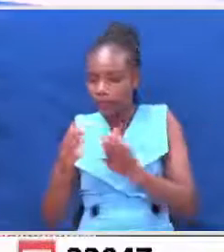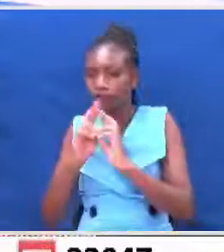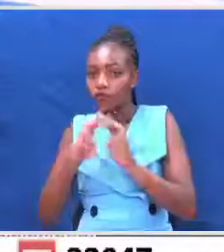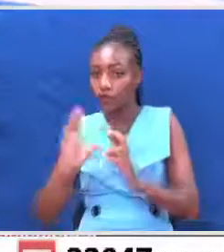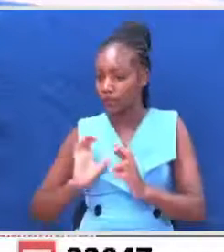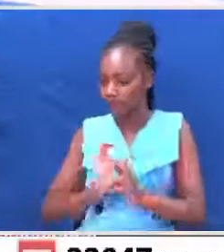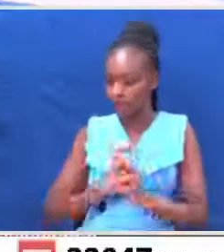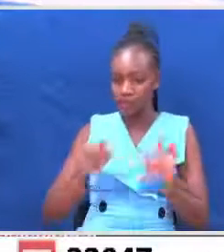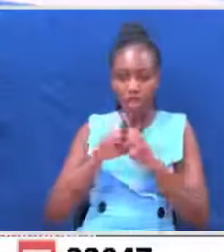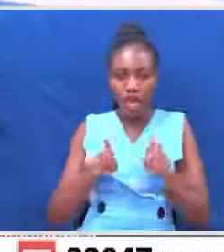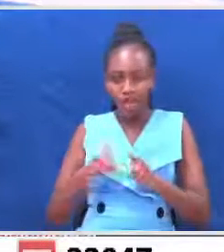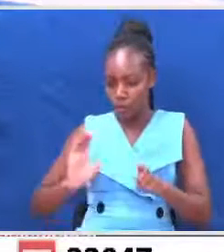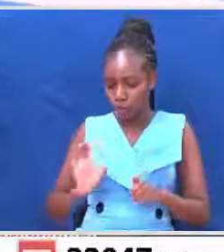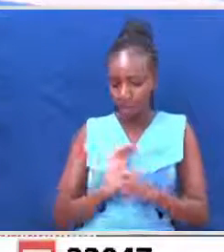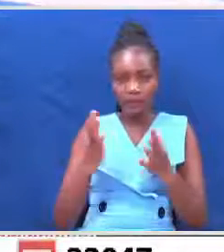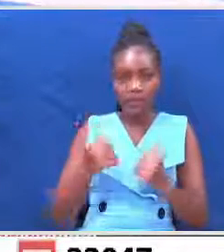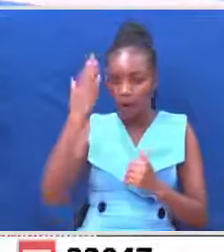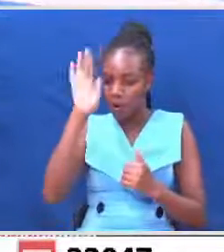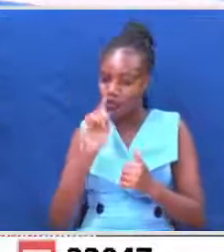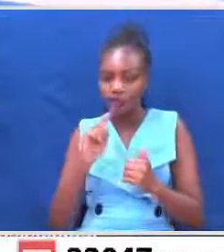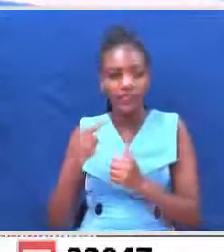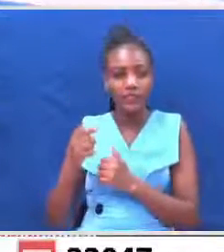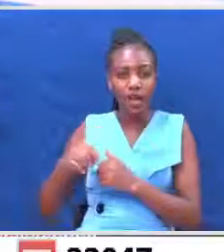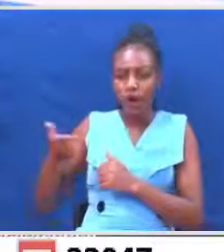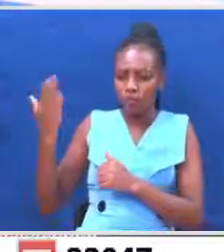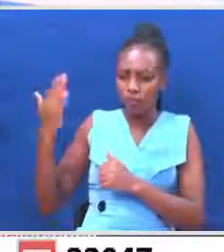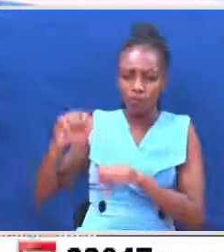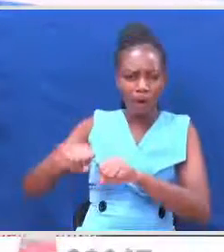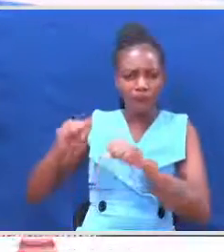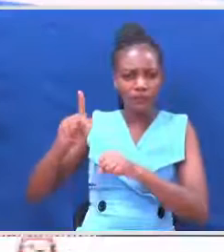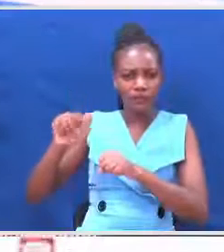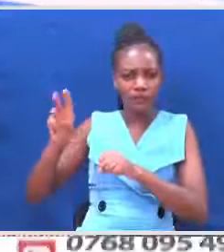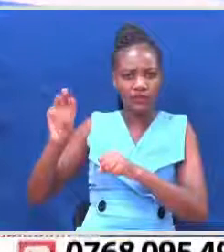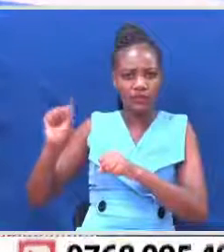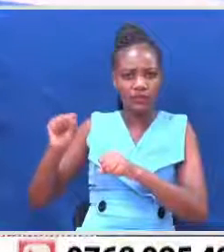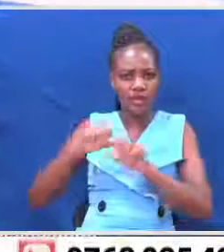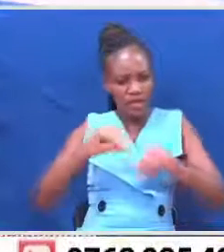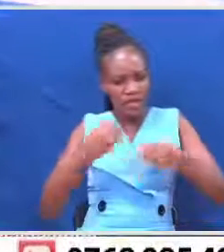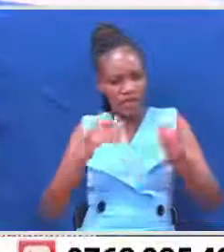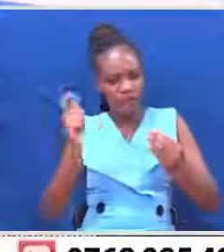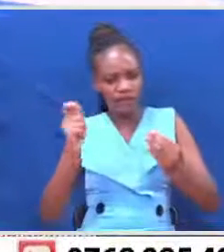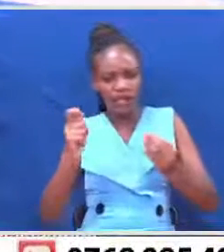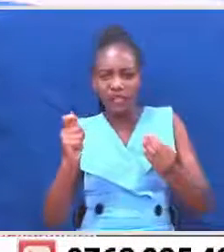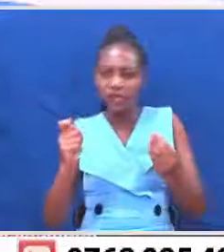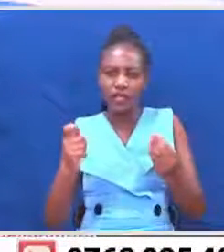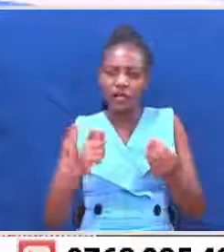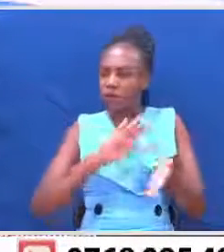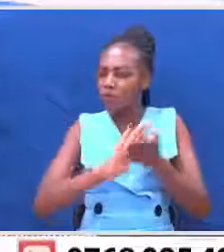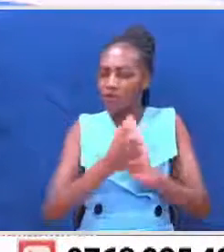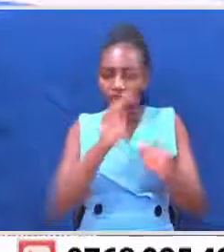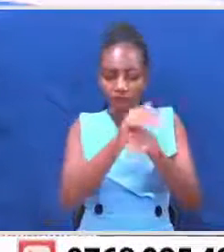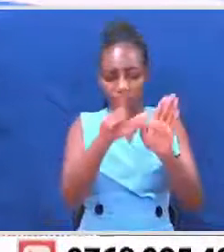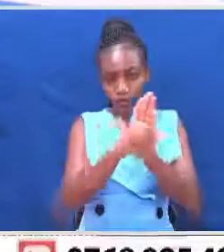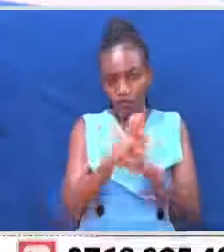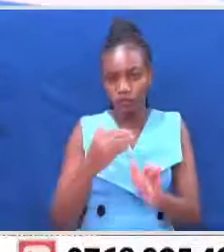committee. However, the committee has noted that former KEMSA boss Jonah Manjari awarded the procurement tender without following